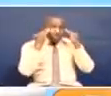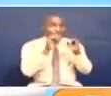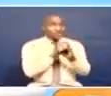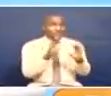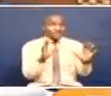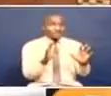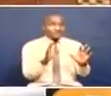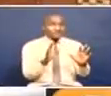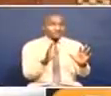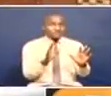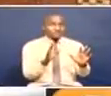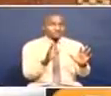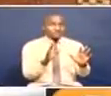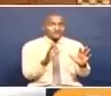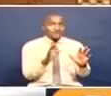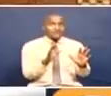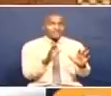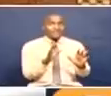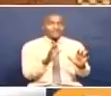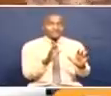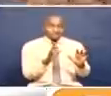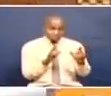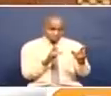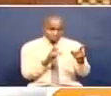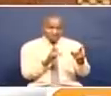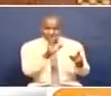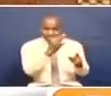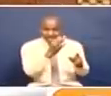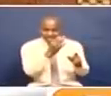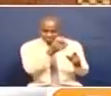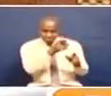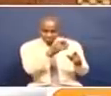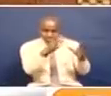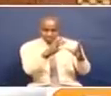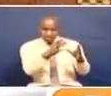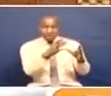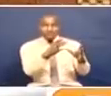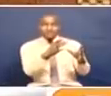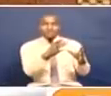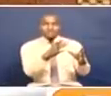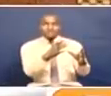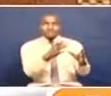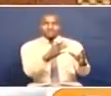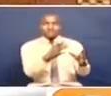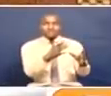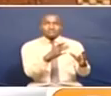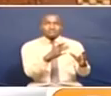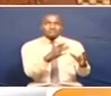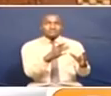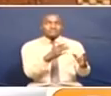that the first respondent, the third respondent, did not interfere, was not found guilty. Say his name.